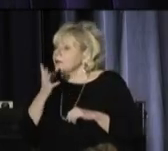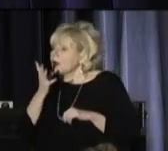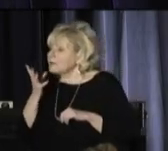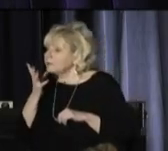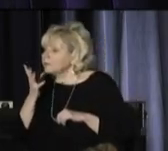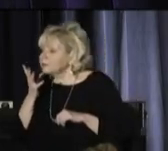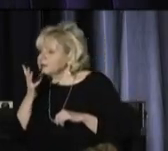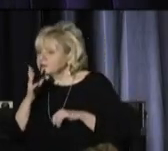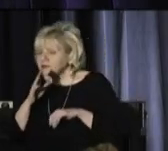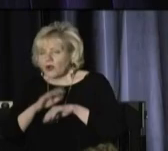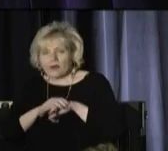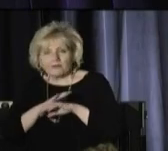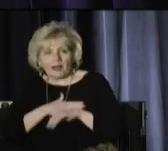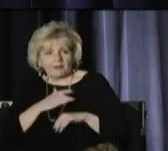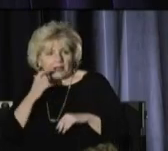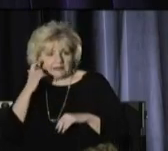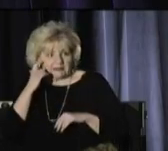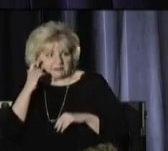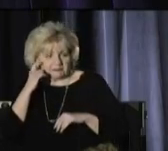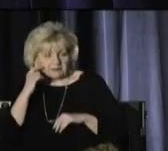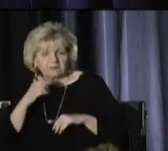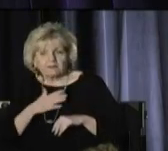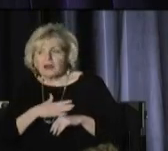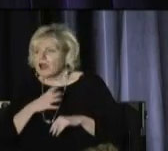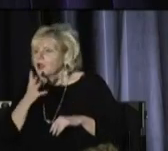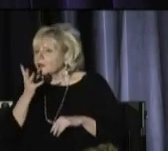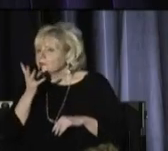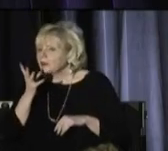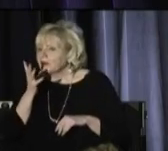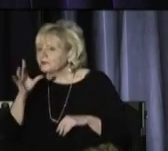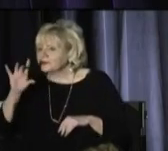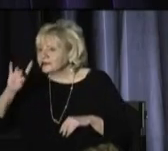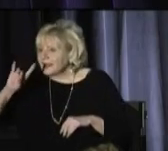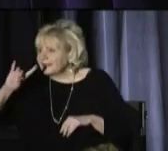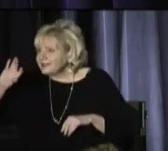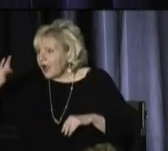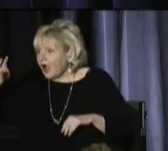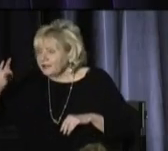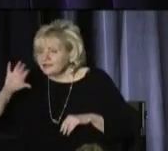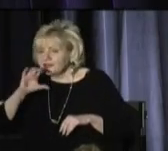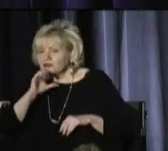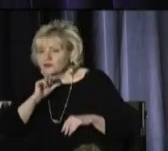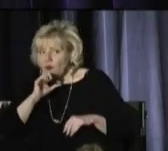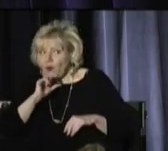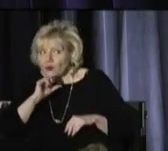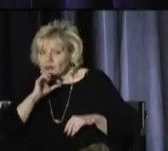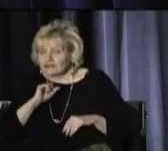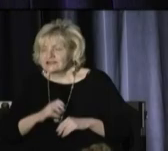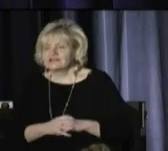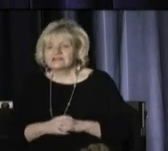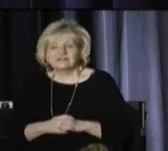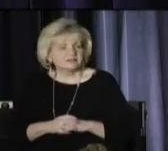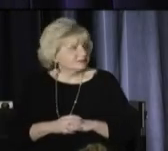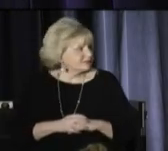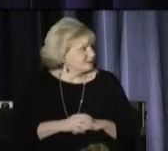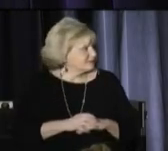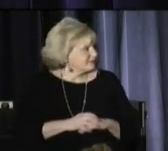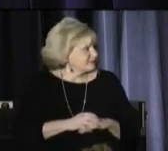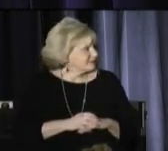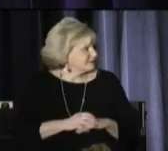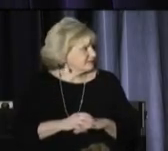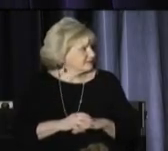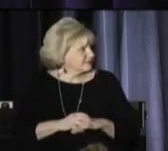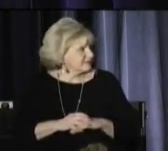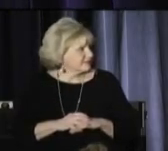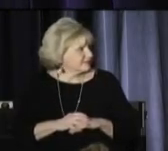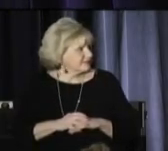my mind. She is 89 years old, and 2 days